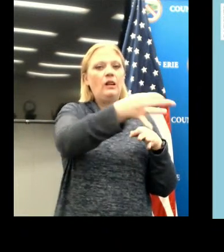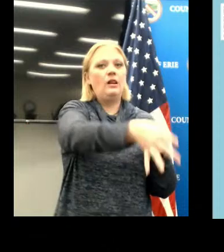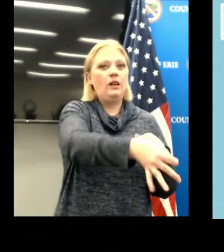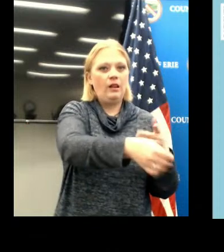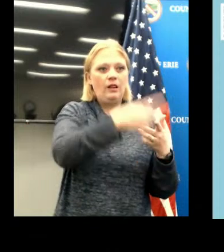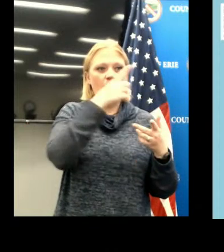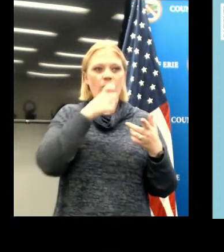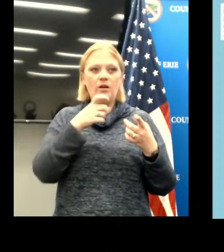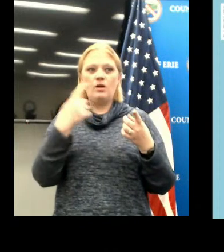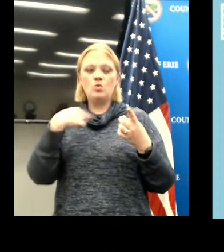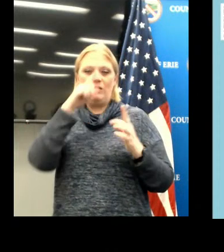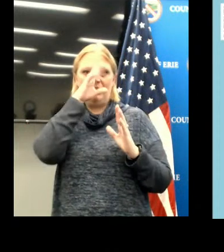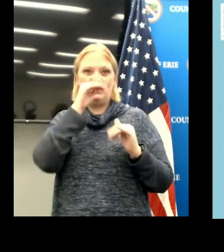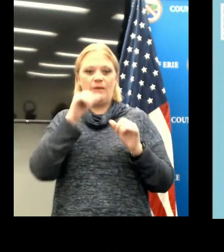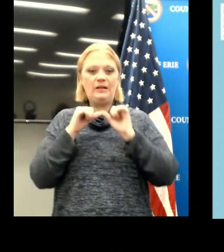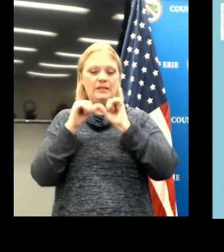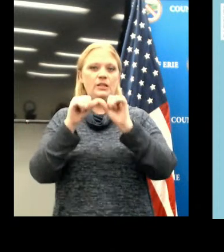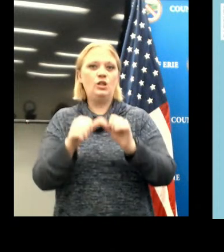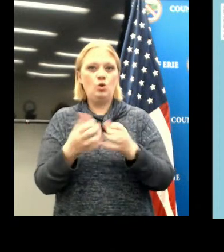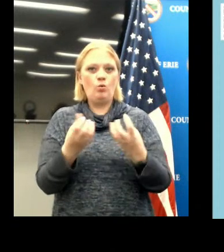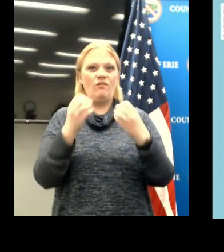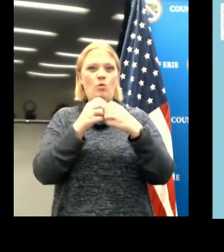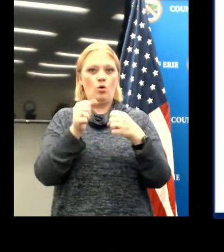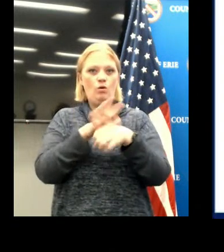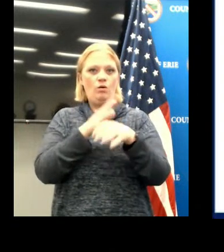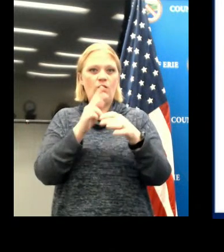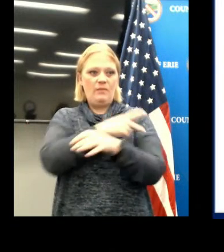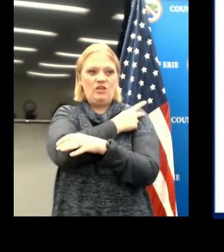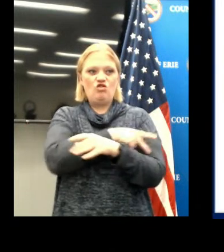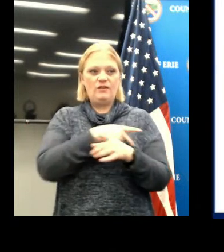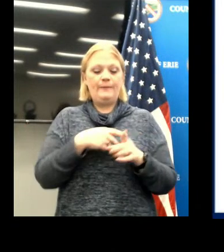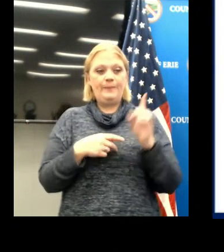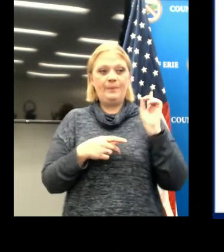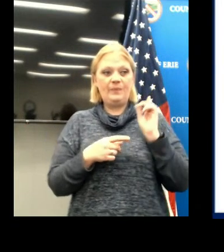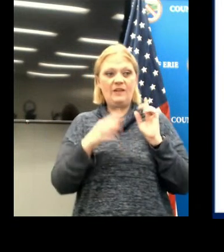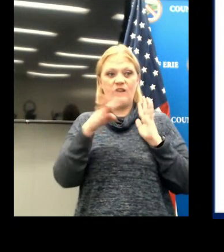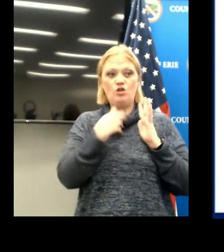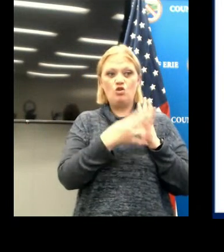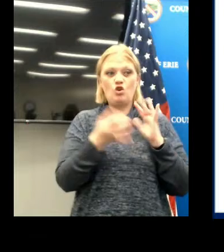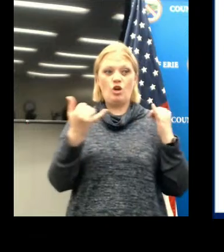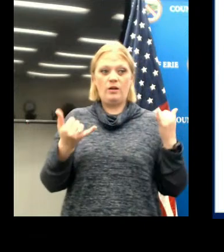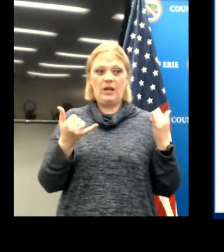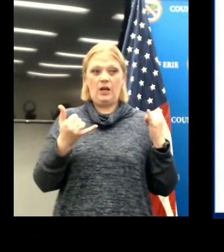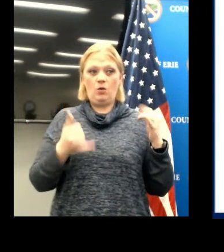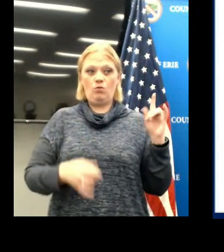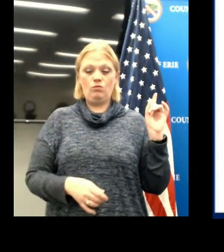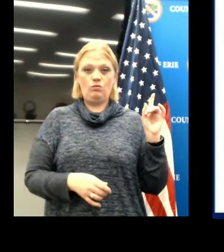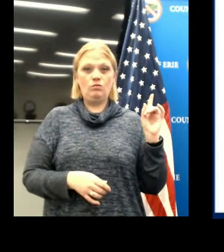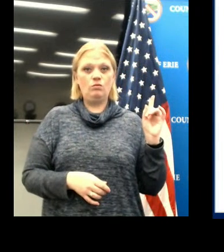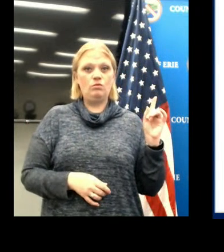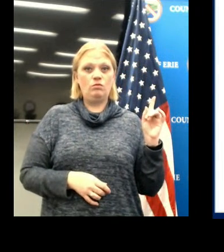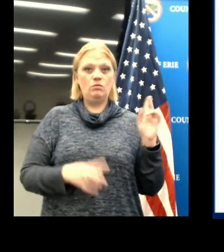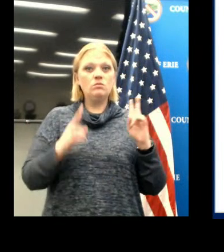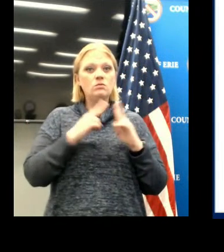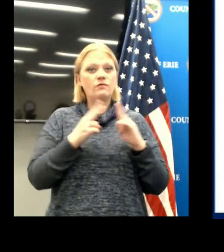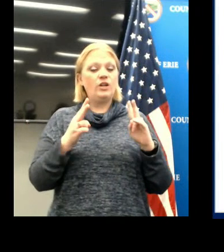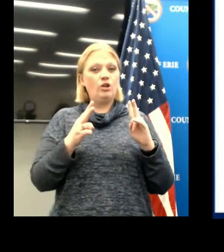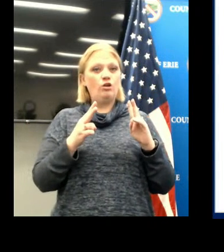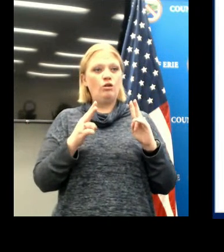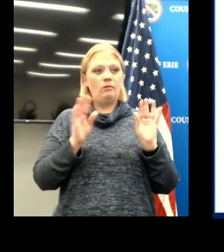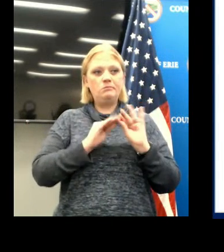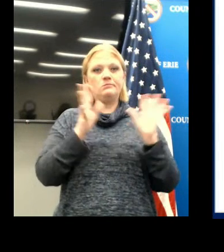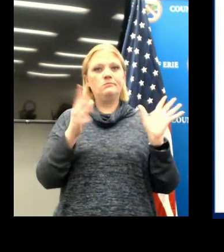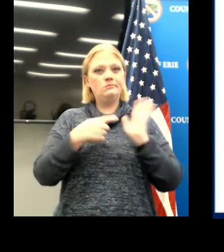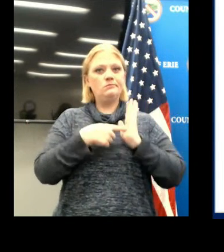continued influx of patients. As I say, this chart that I have now up on the screen is, I think, very indicative of what